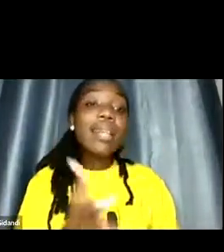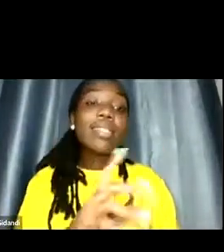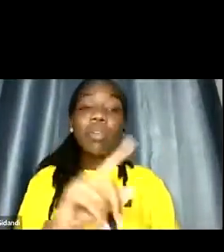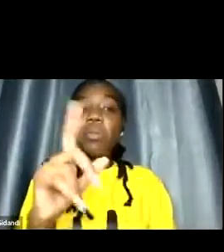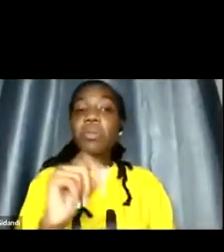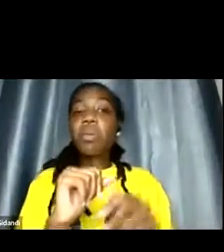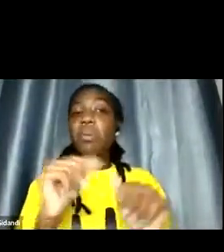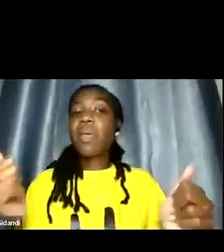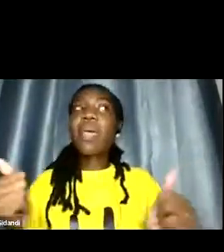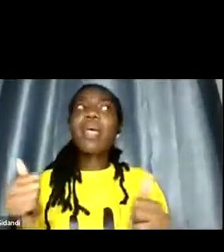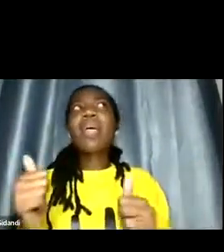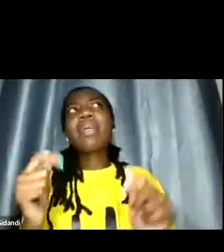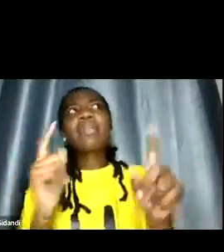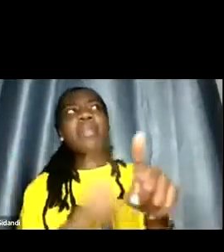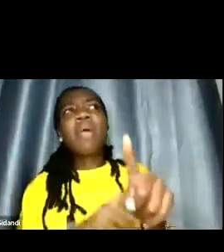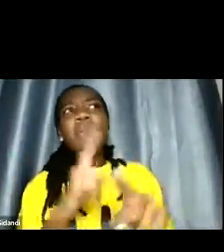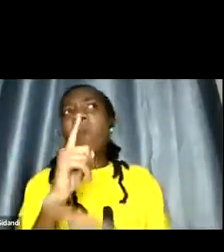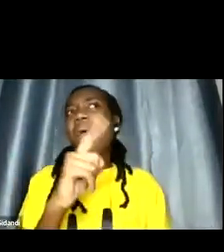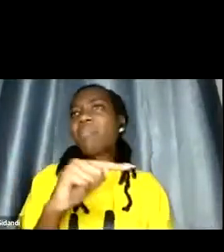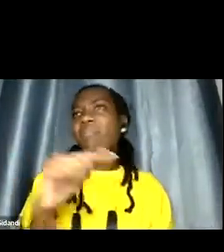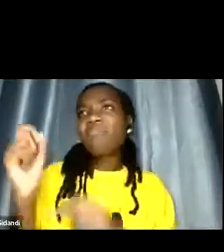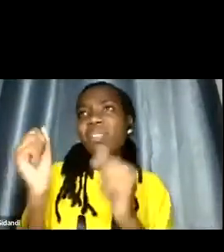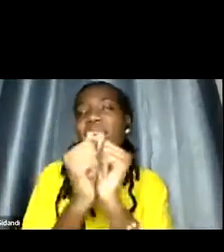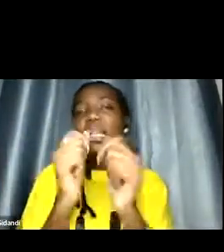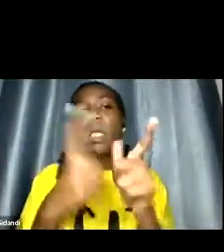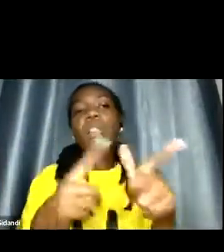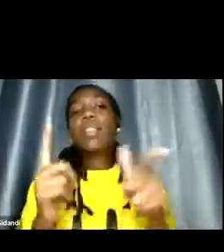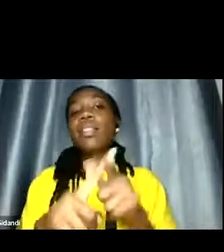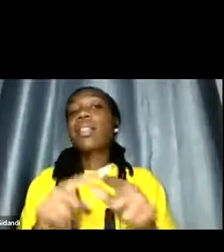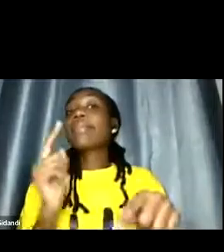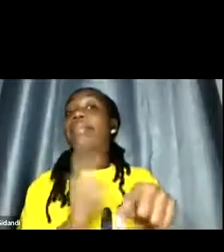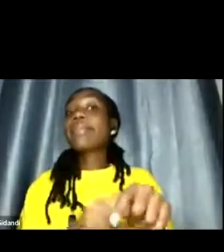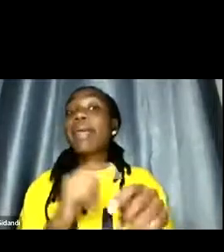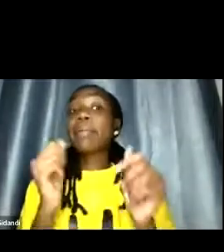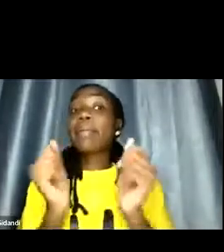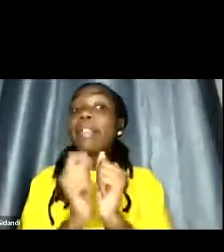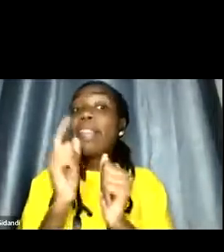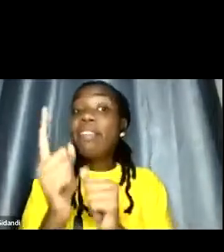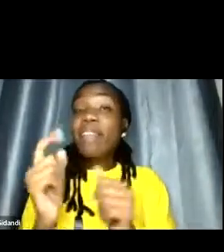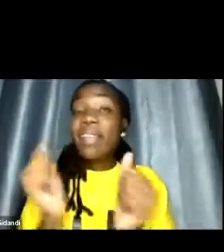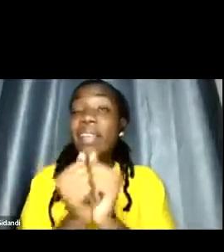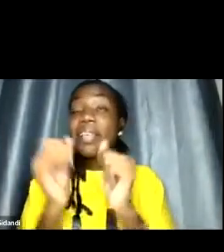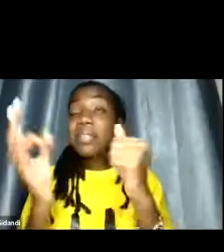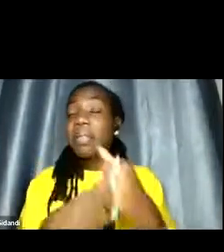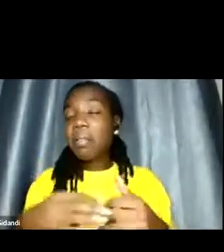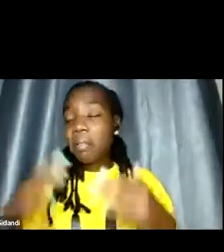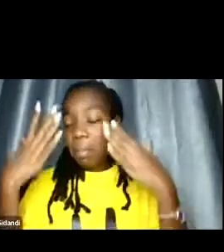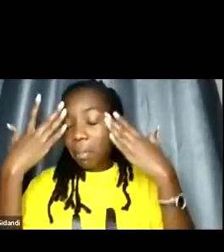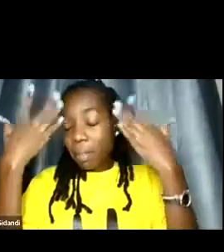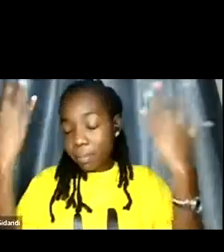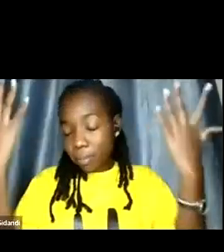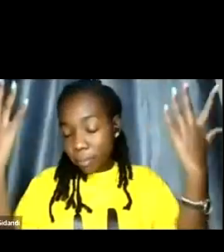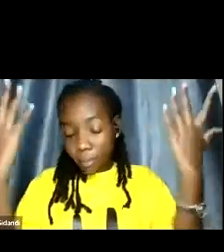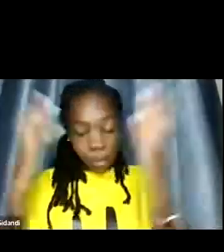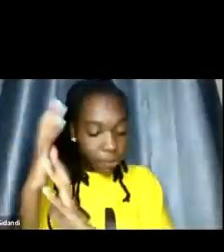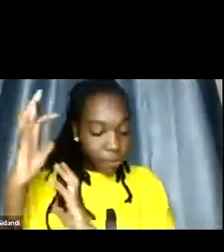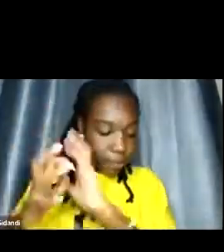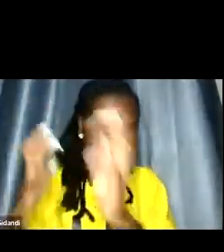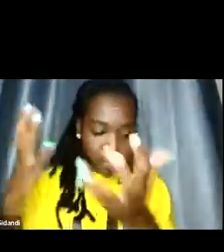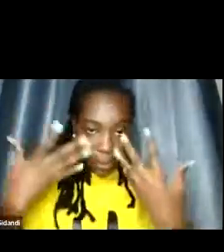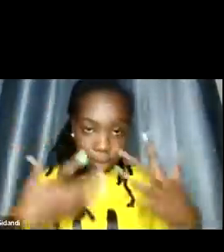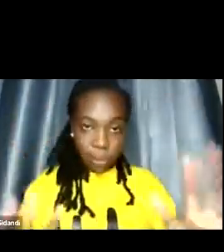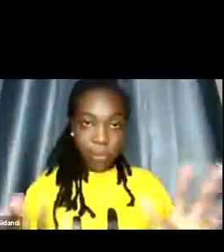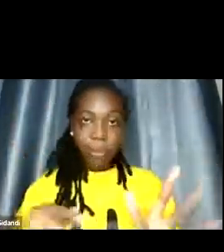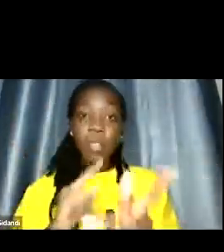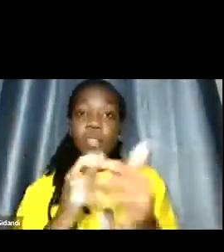1 and 10. I don't know what happens after teenage, but by the time we are hitting 18, we really can't tell which option to take. And we are about to